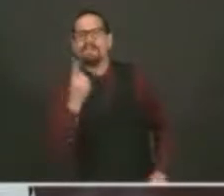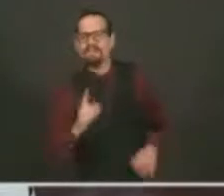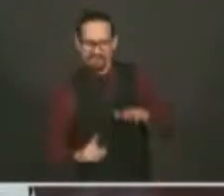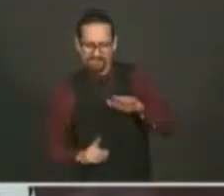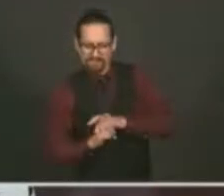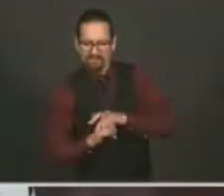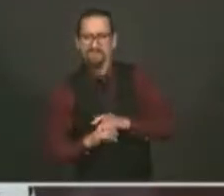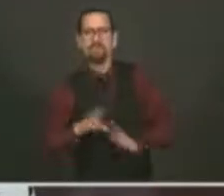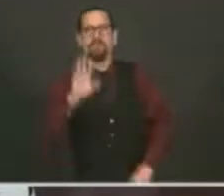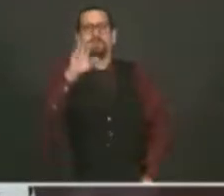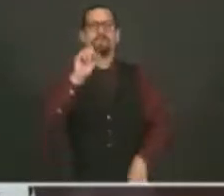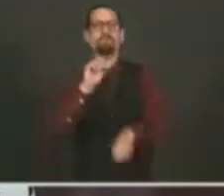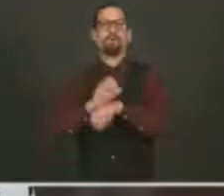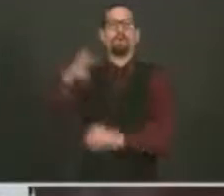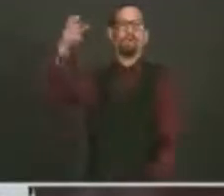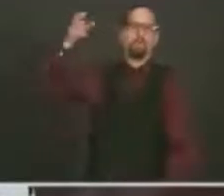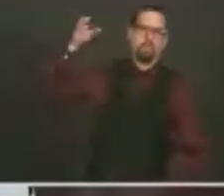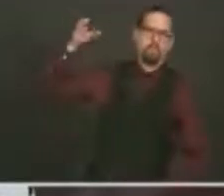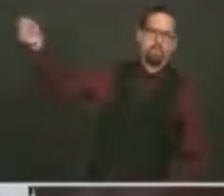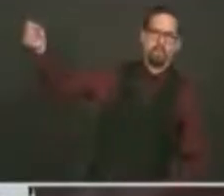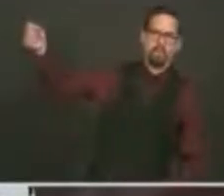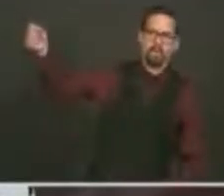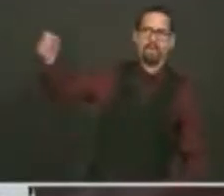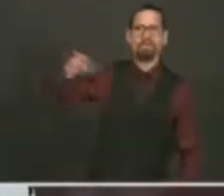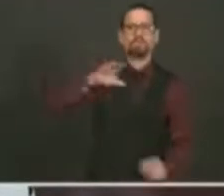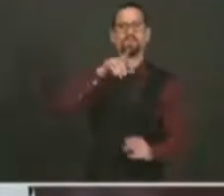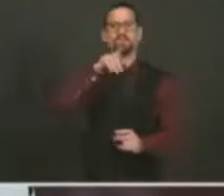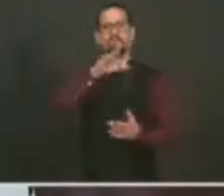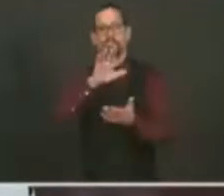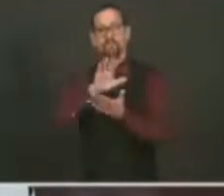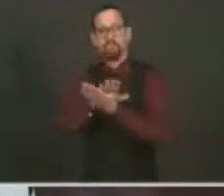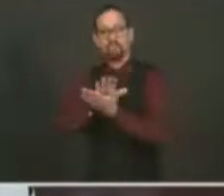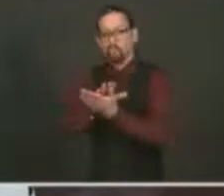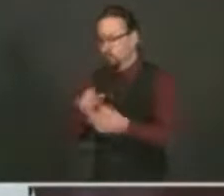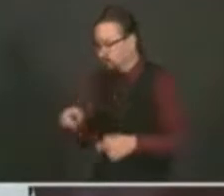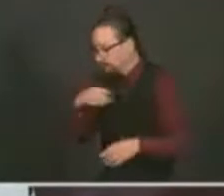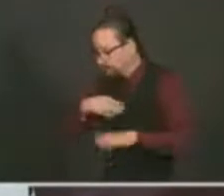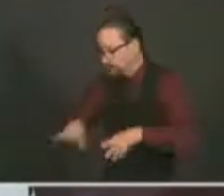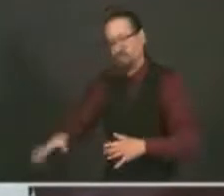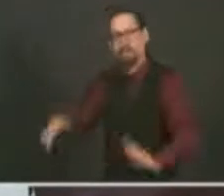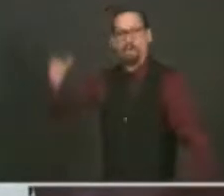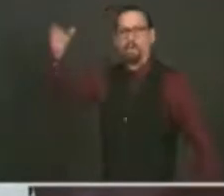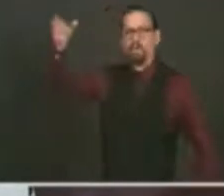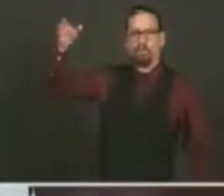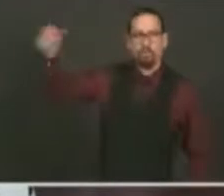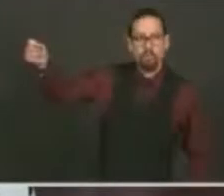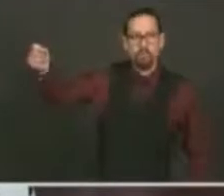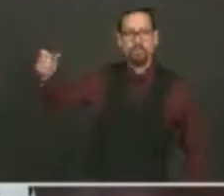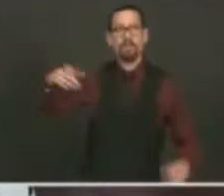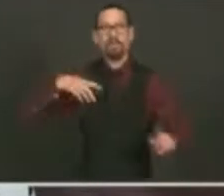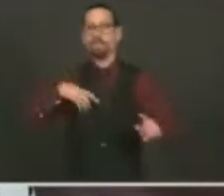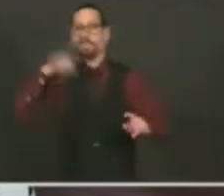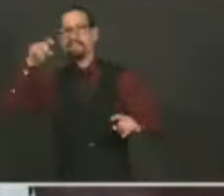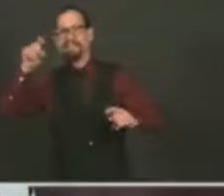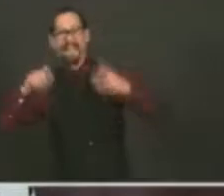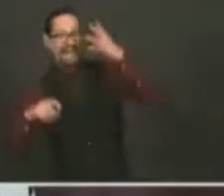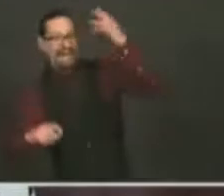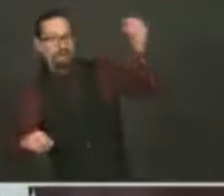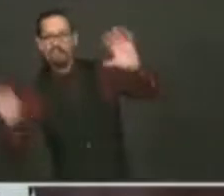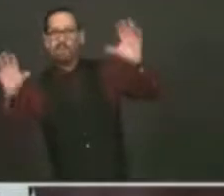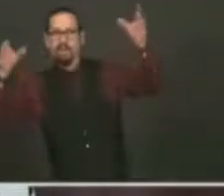you need to stay home from school, and anyone that lives in your household needs to do the same. There are